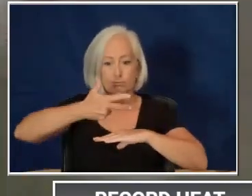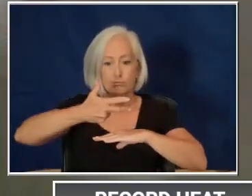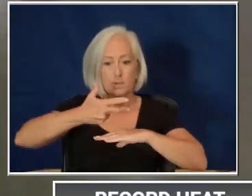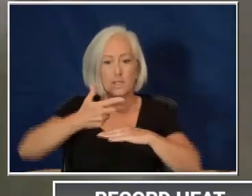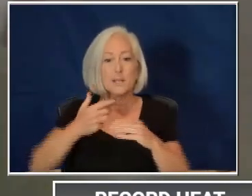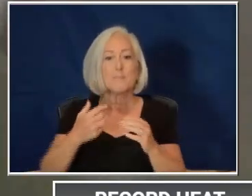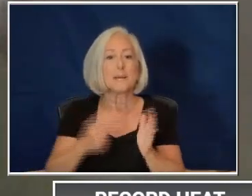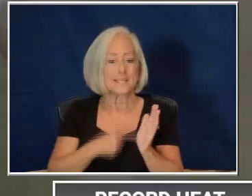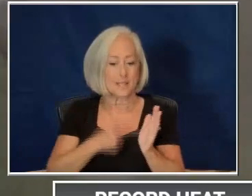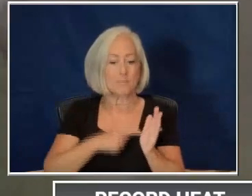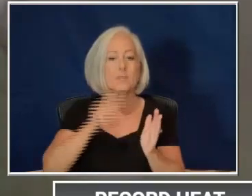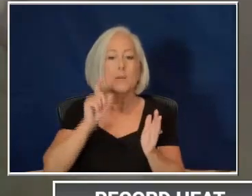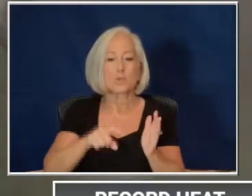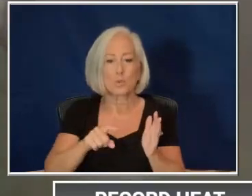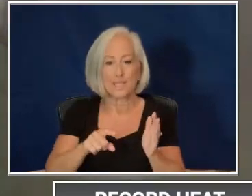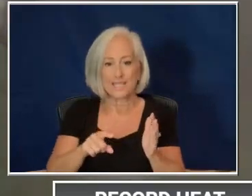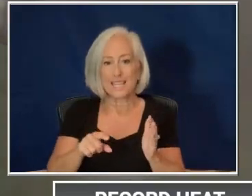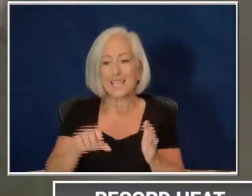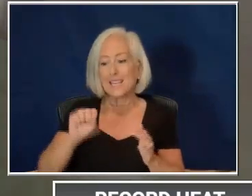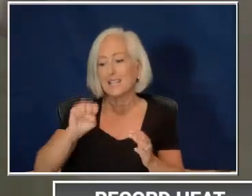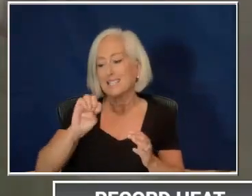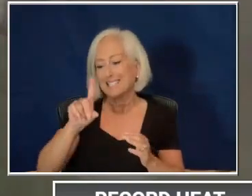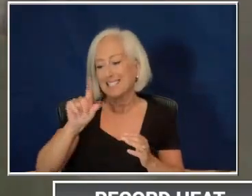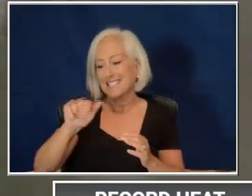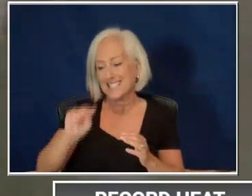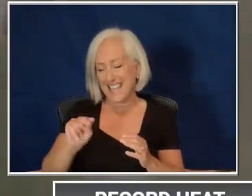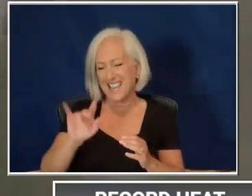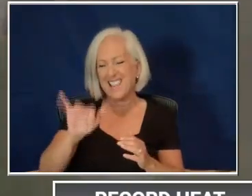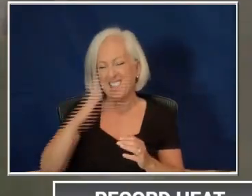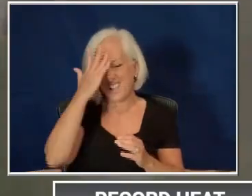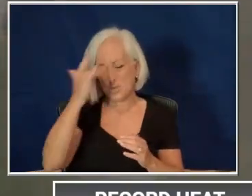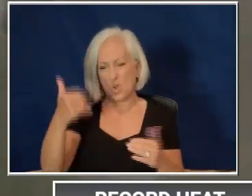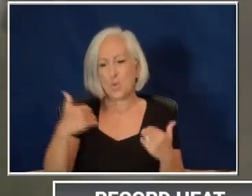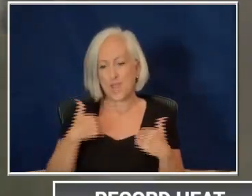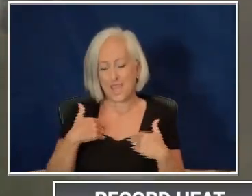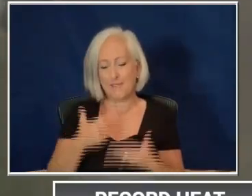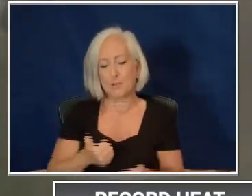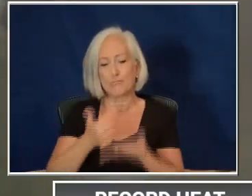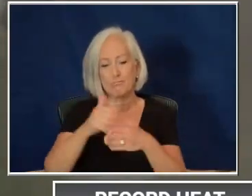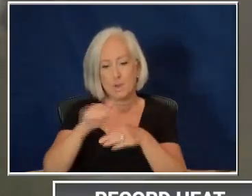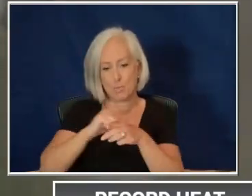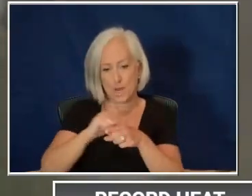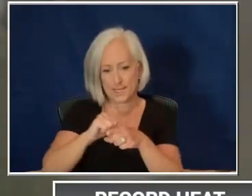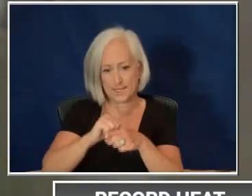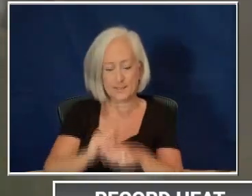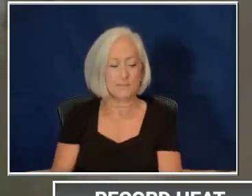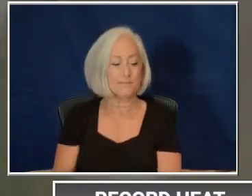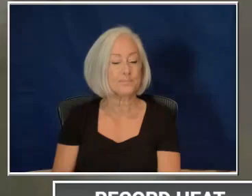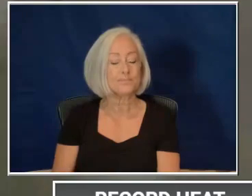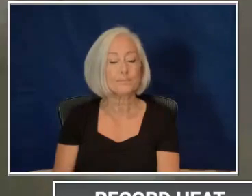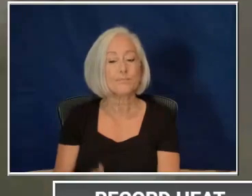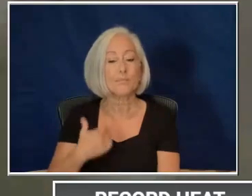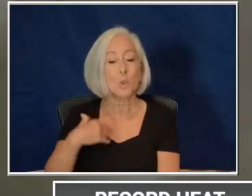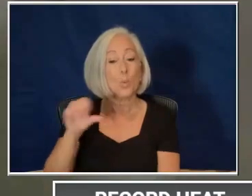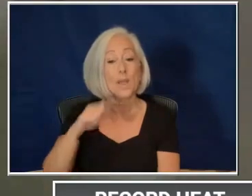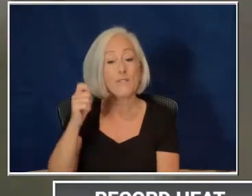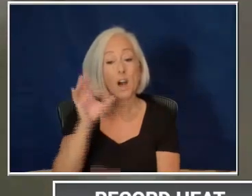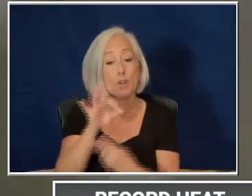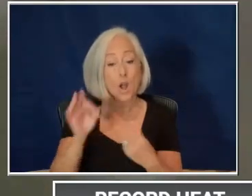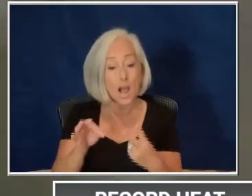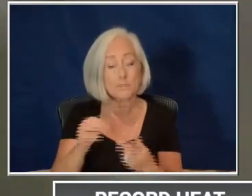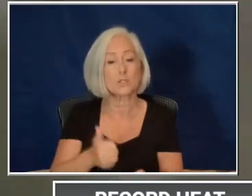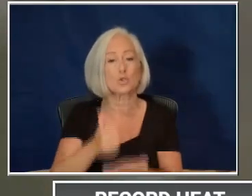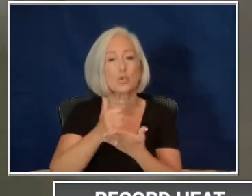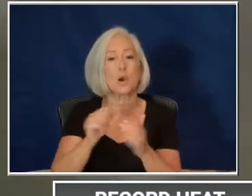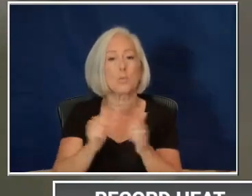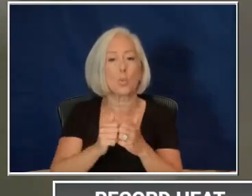like this, so that is why we got the sedan, so we can practice those. And then we have other options to try and work with some of the taller vehicles,